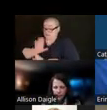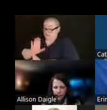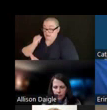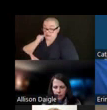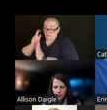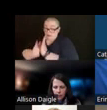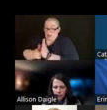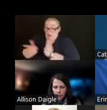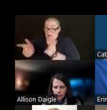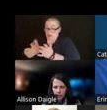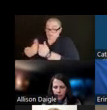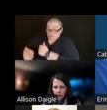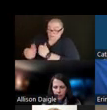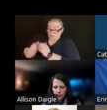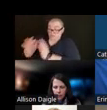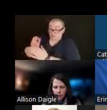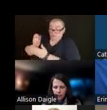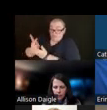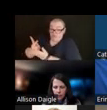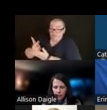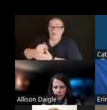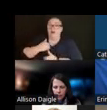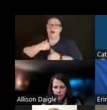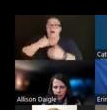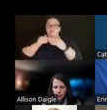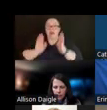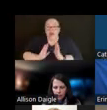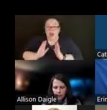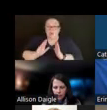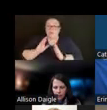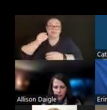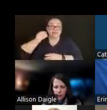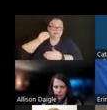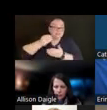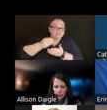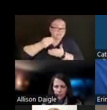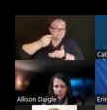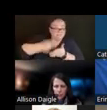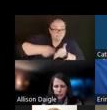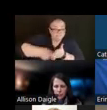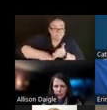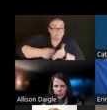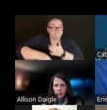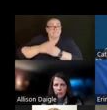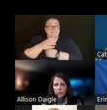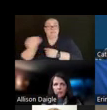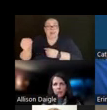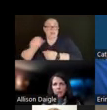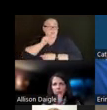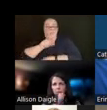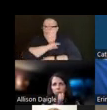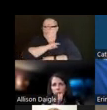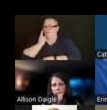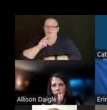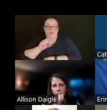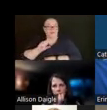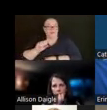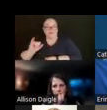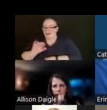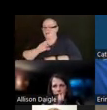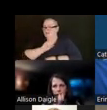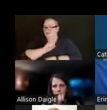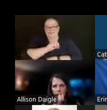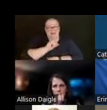or SSDI and have housing expenses. So for example, I know someone who has this because they were turned down